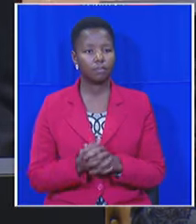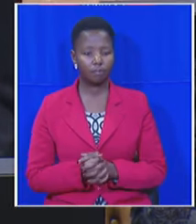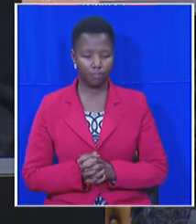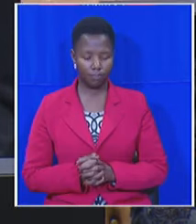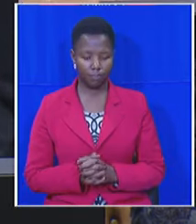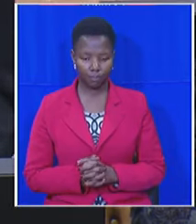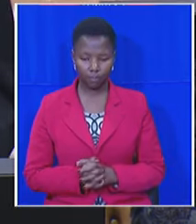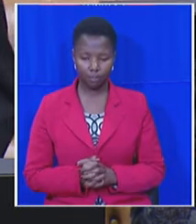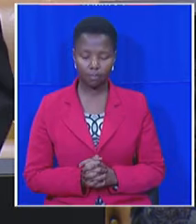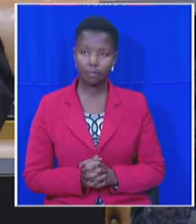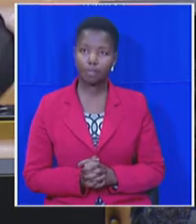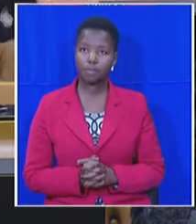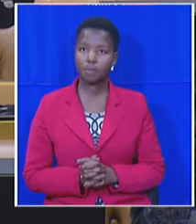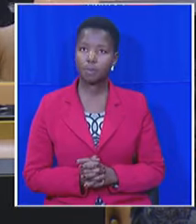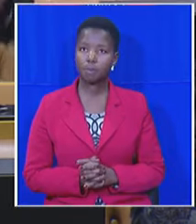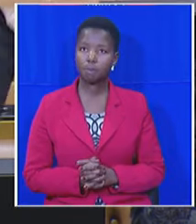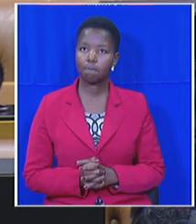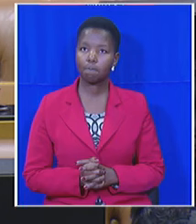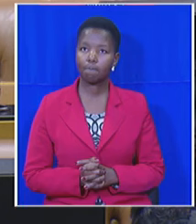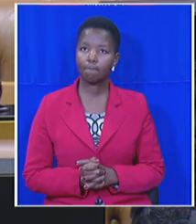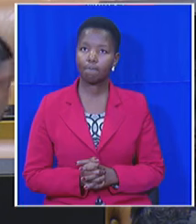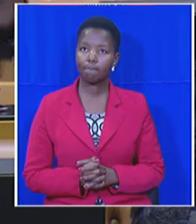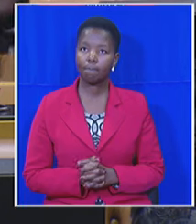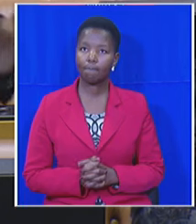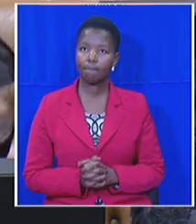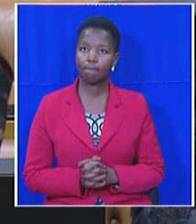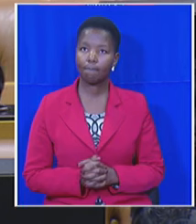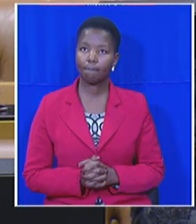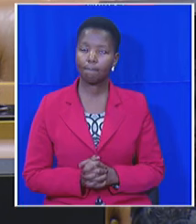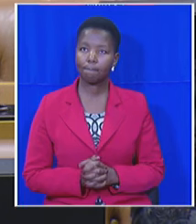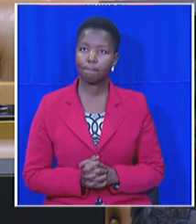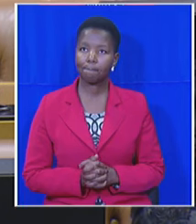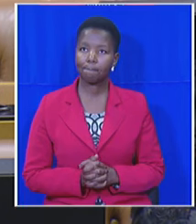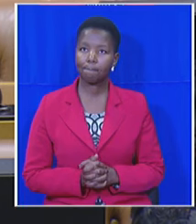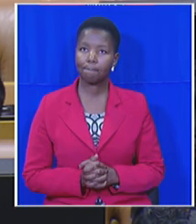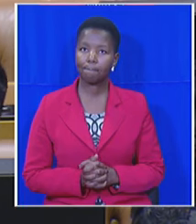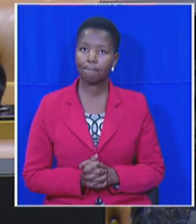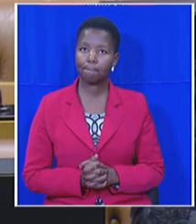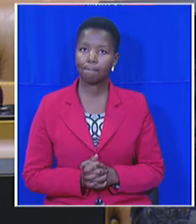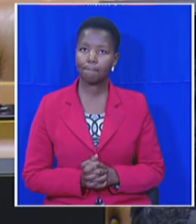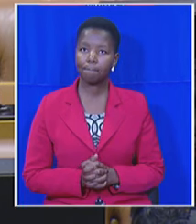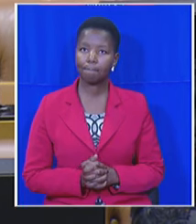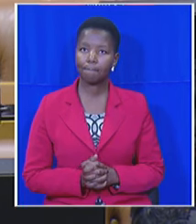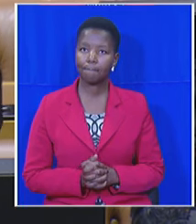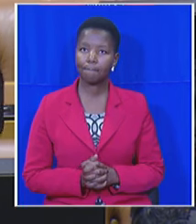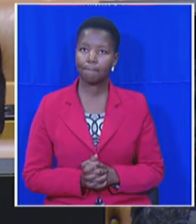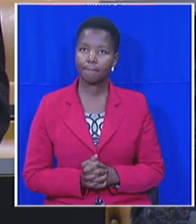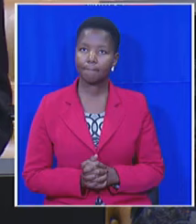parliament. We can't have the presiding officers